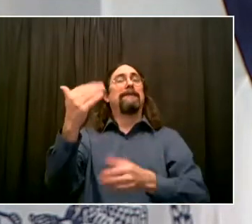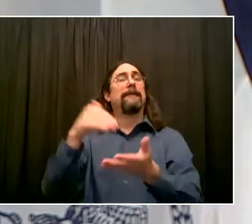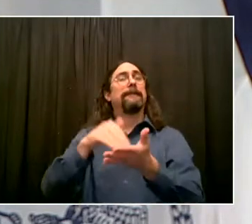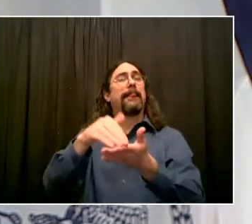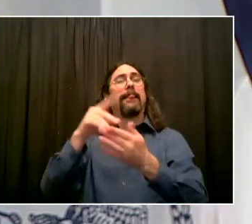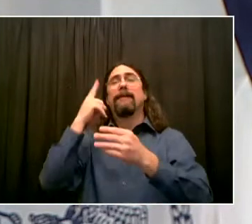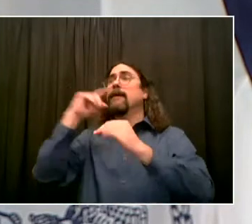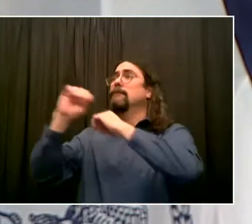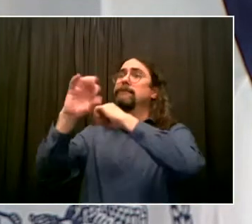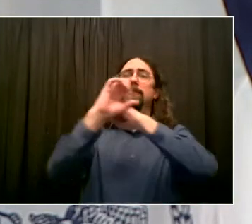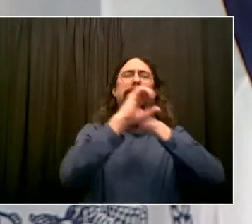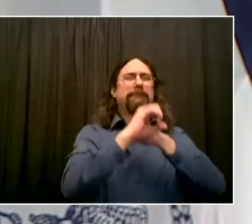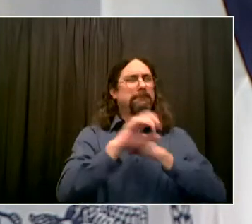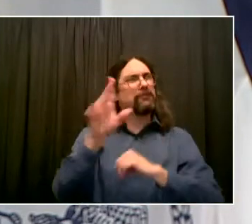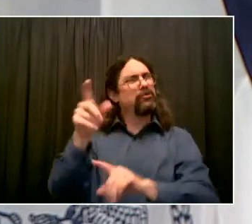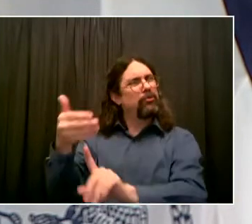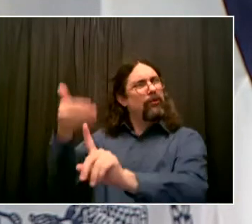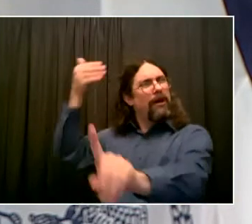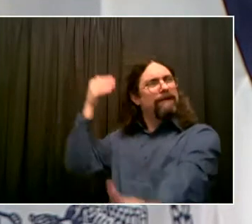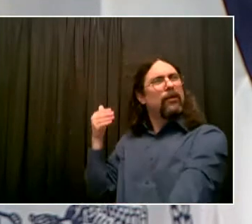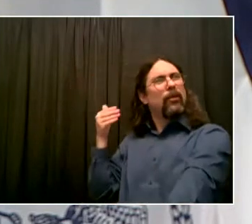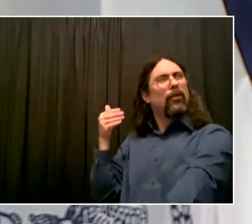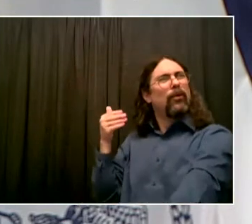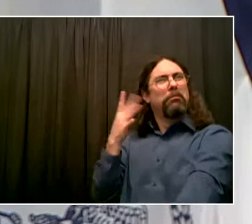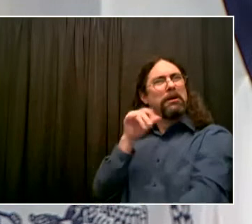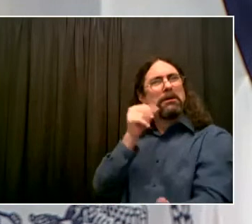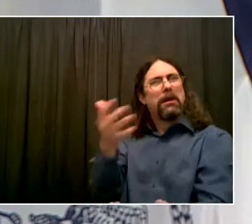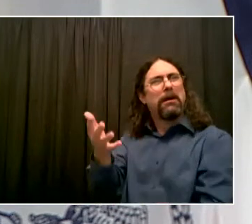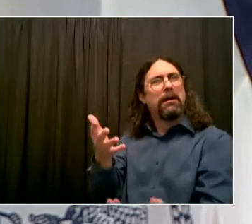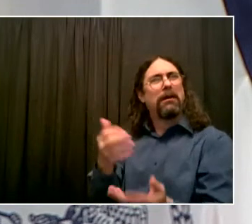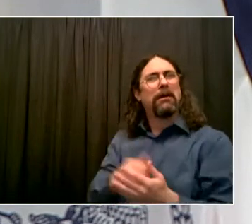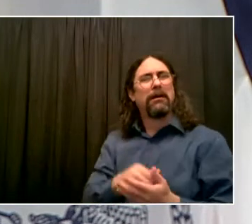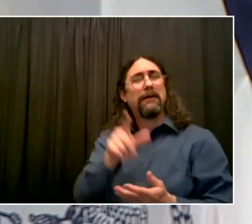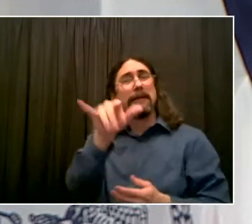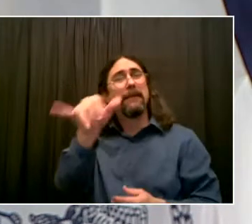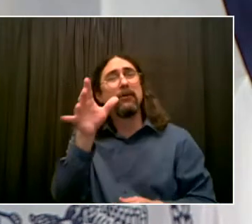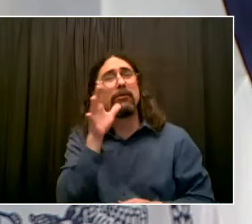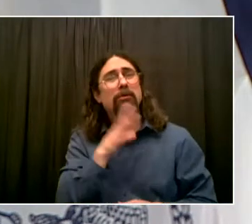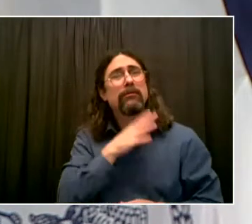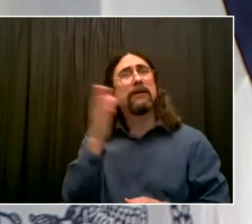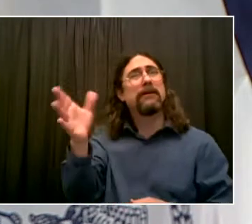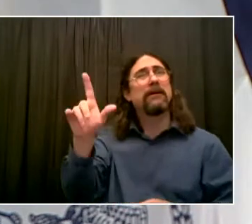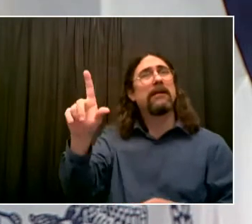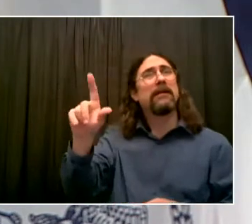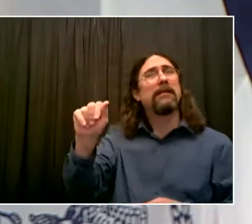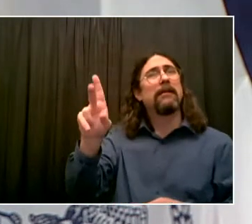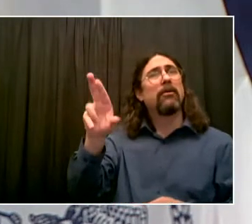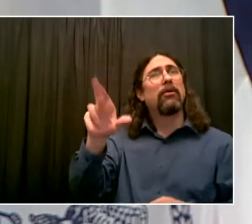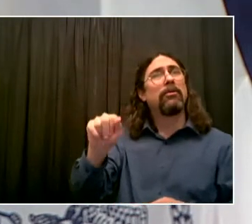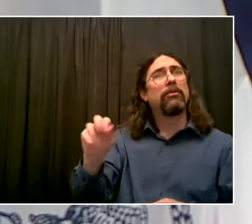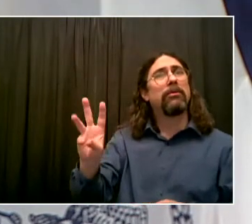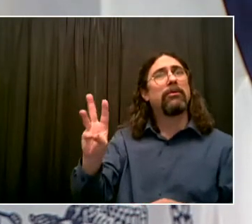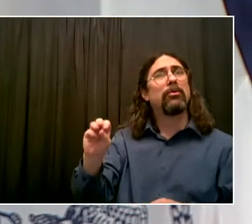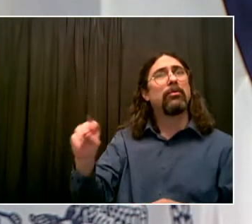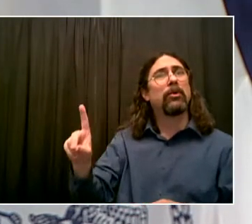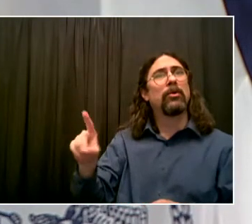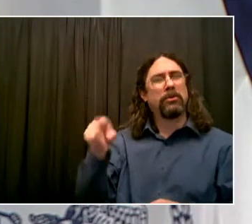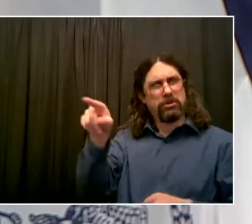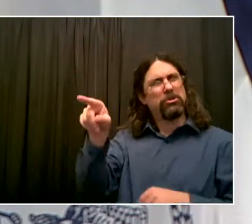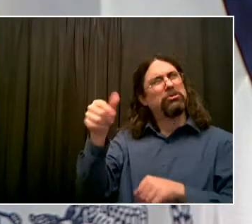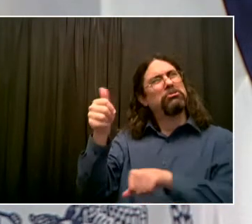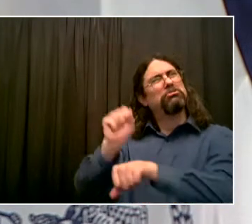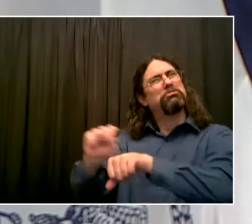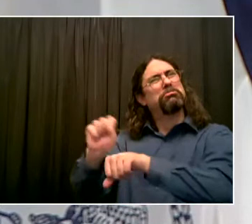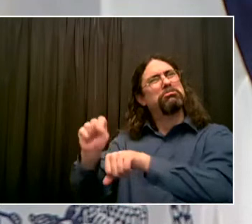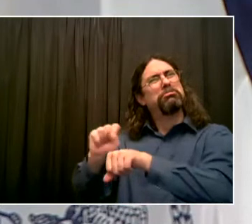she was just now appointed the Chief Democracy Officer after the position was left empty for over a year, why now?